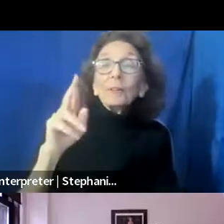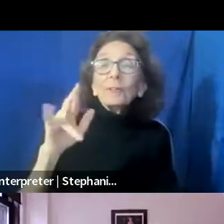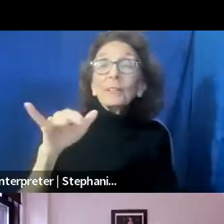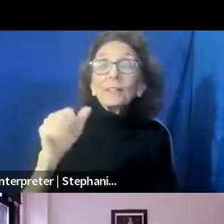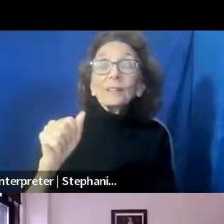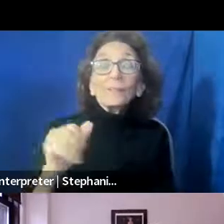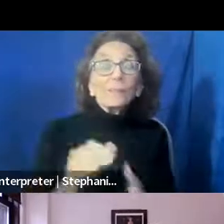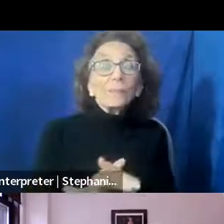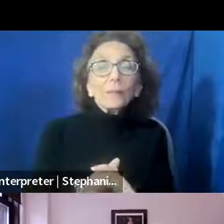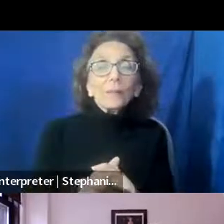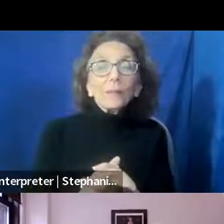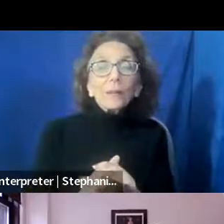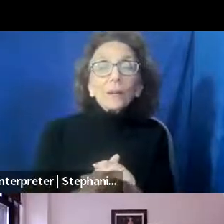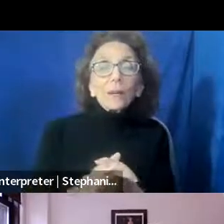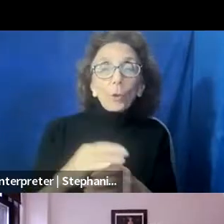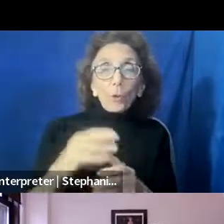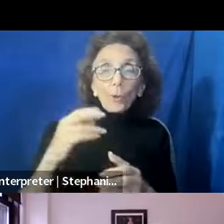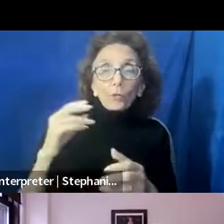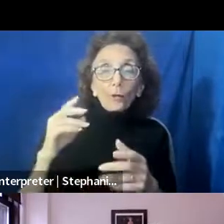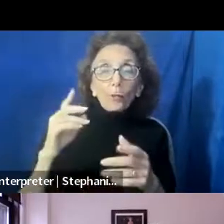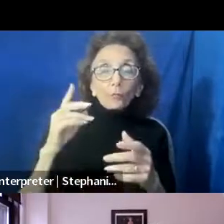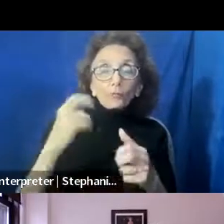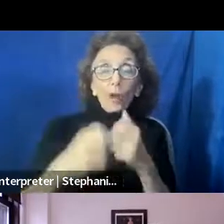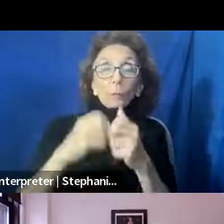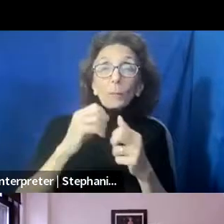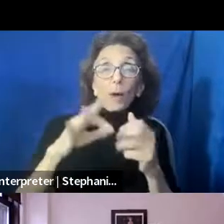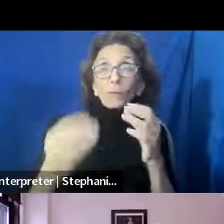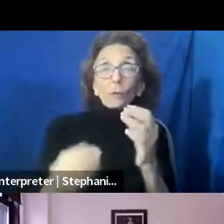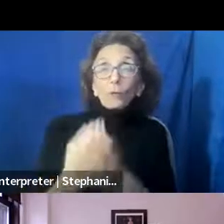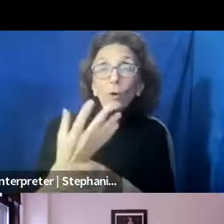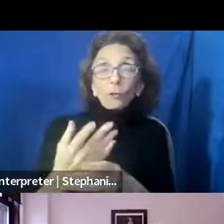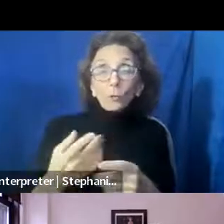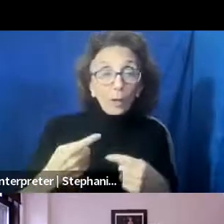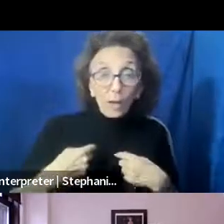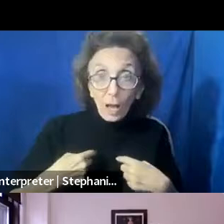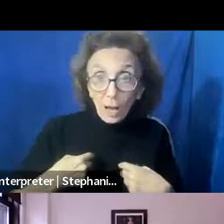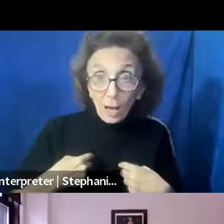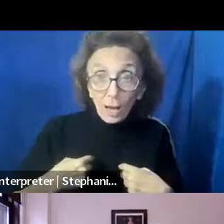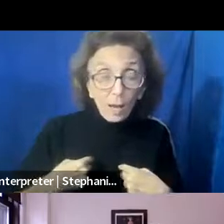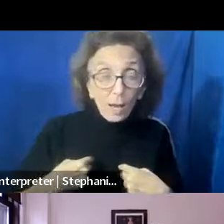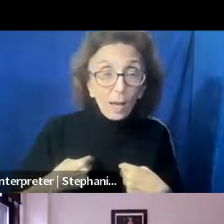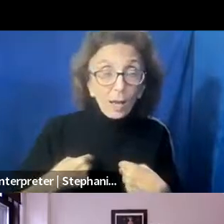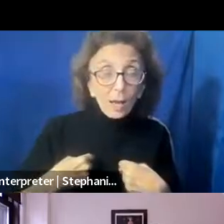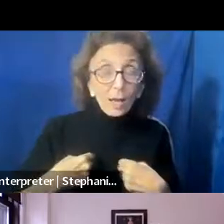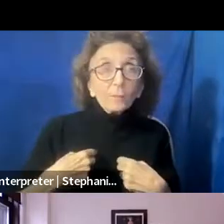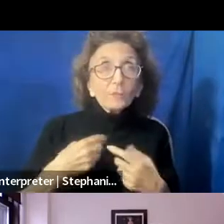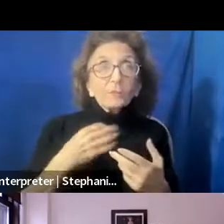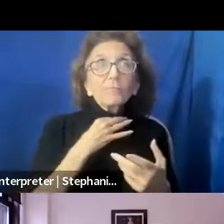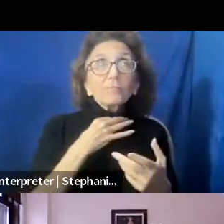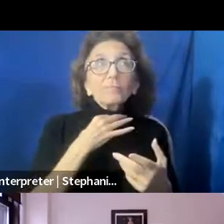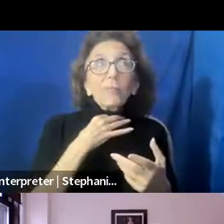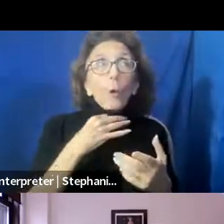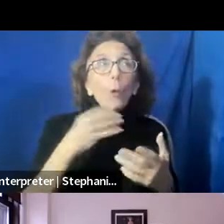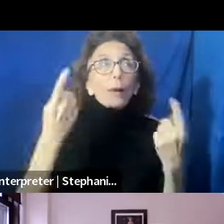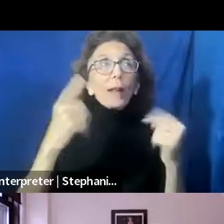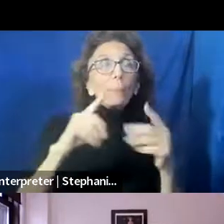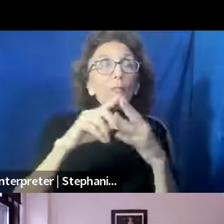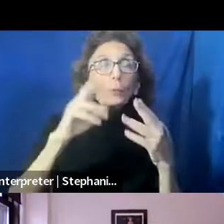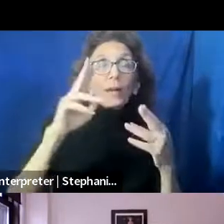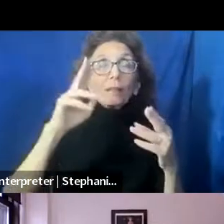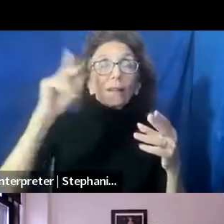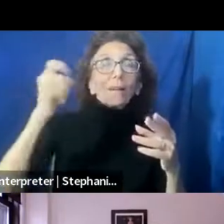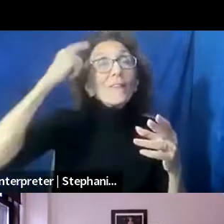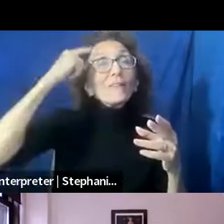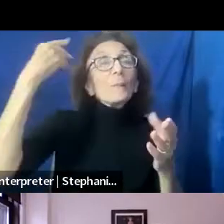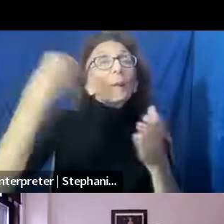sort of problems of growth, I certainly right now I'm looking at what happens when all this SVOG money and all of